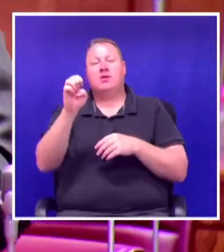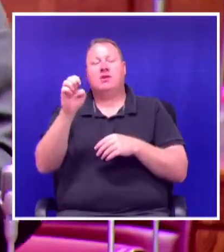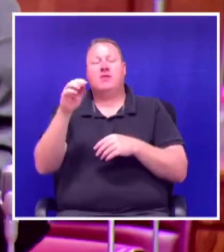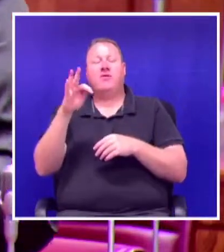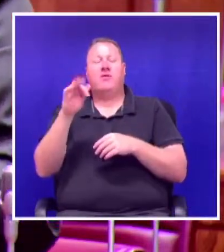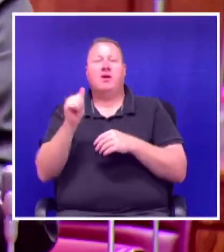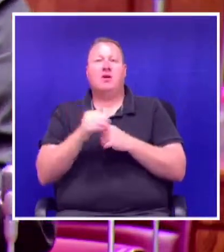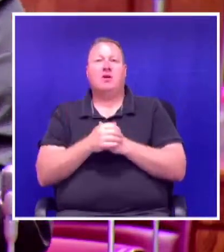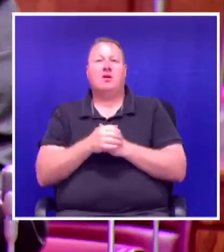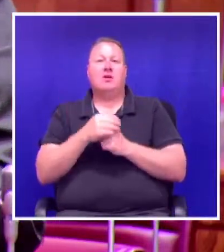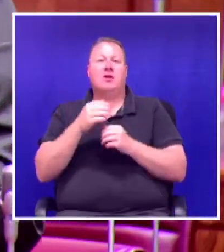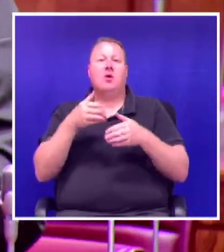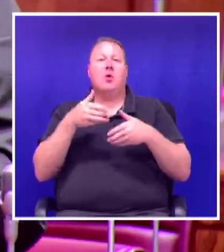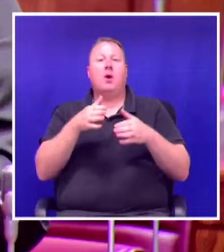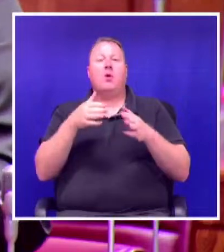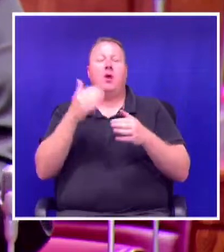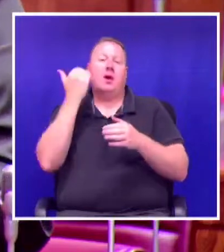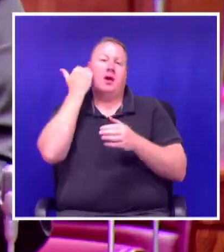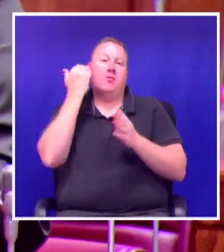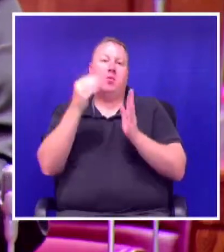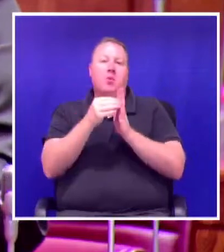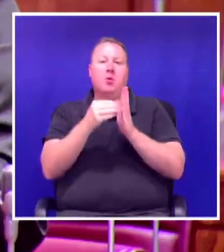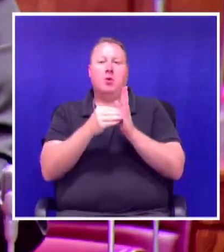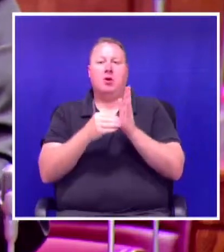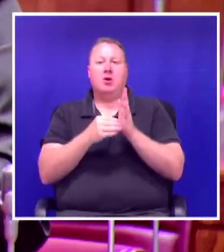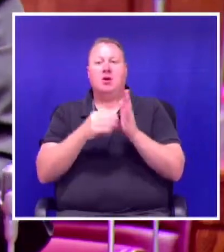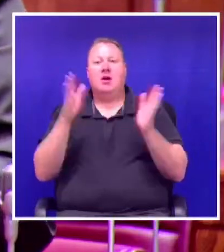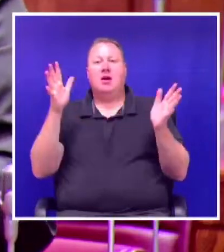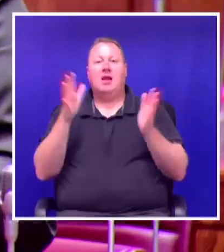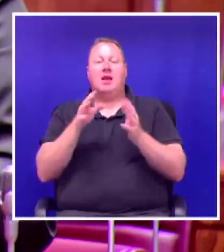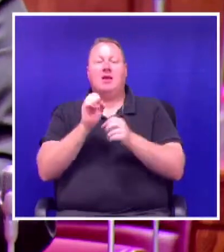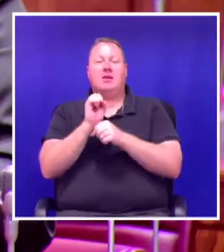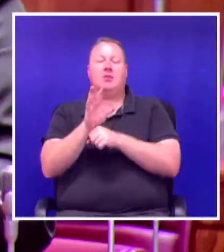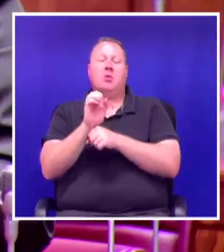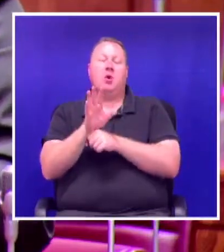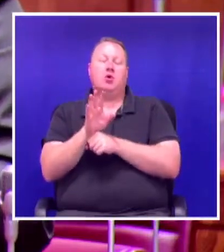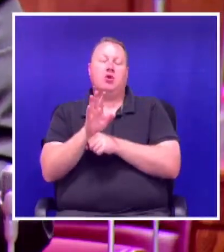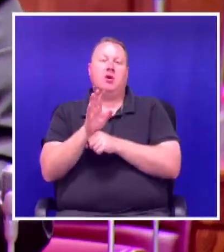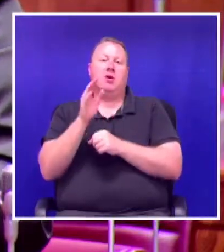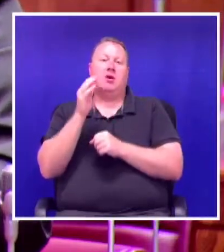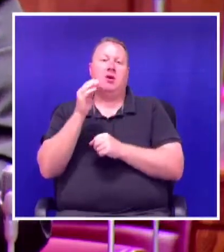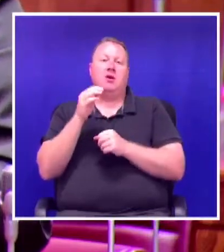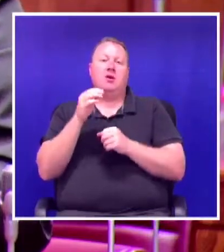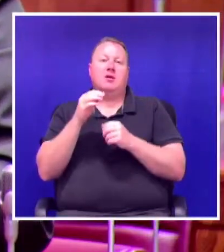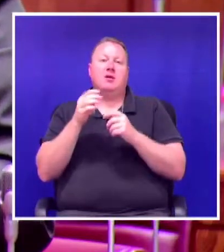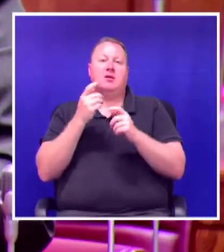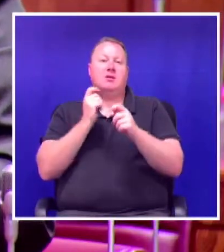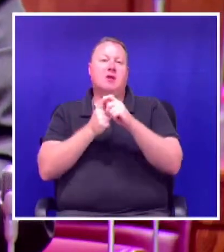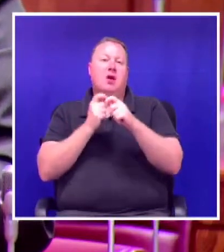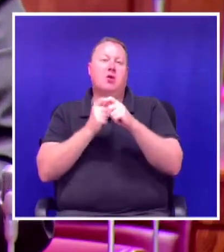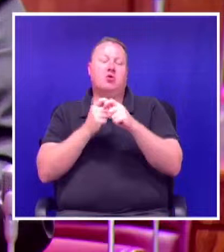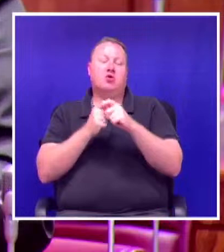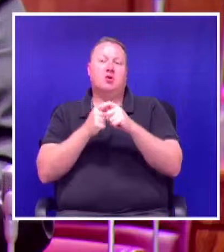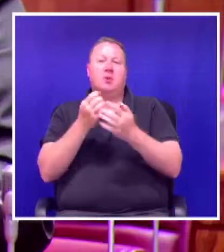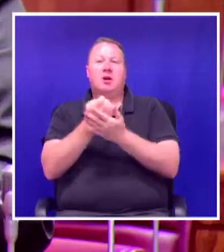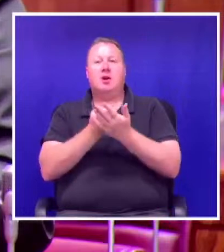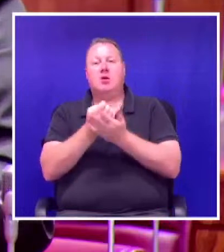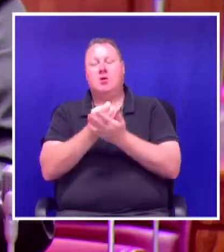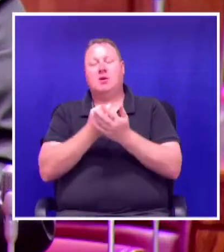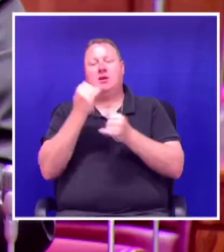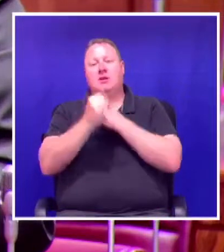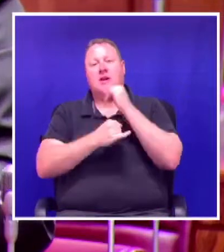has government put in place to lessen the exposure of the township economy from international import